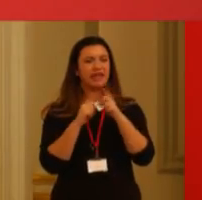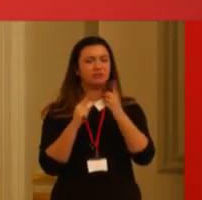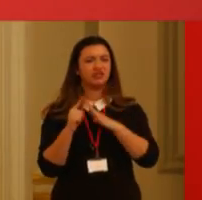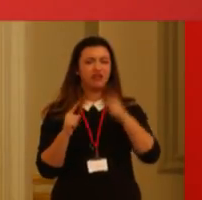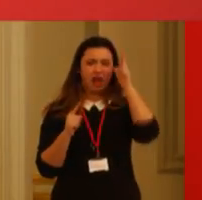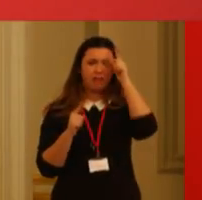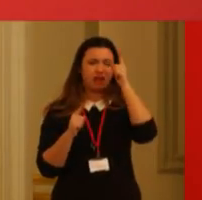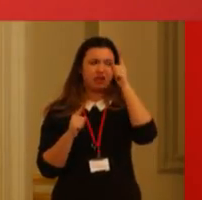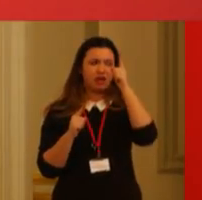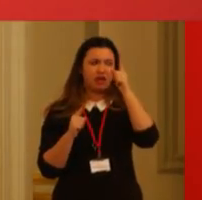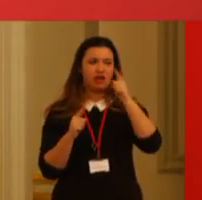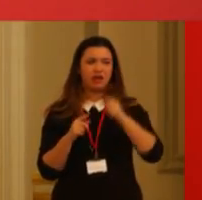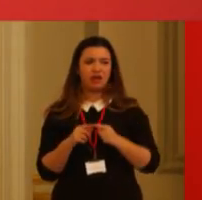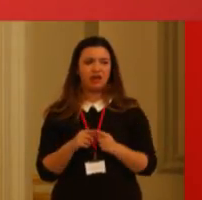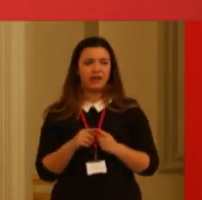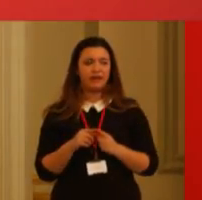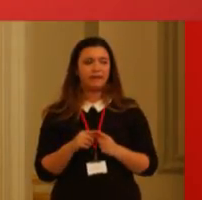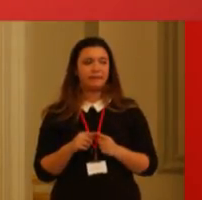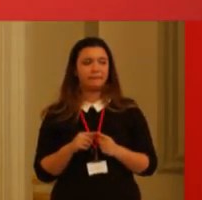dumping a U.S.